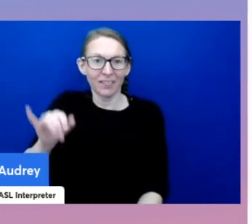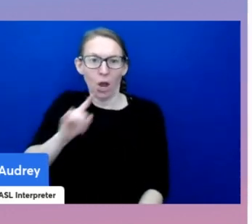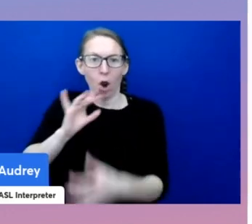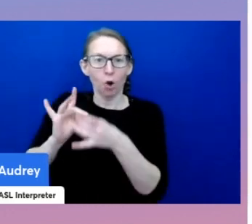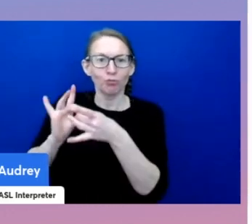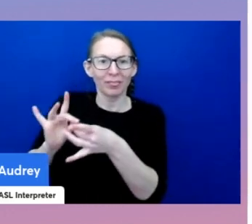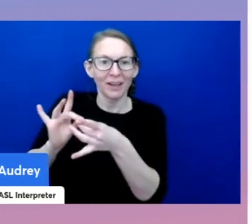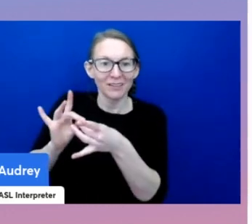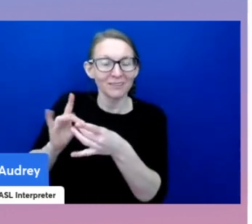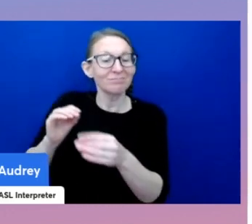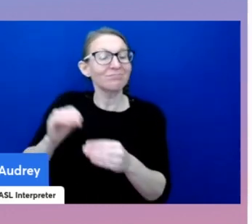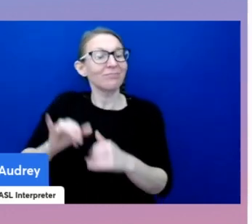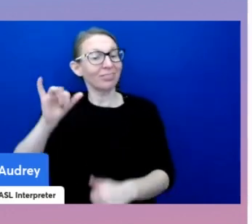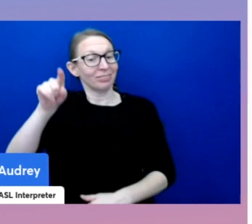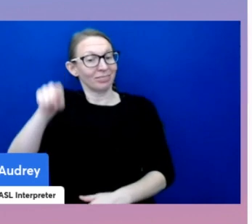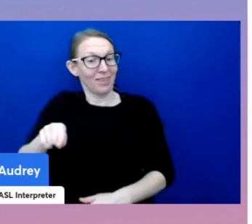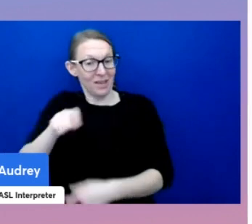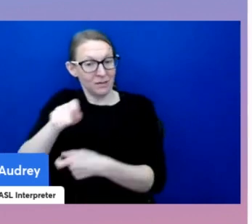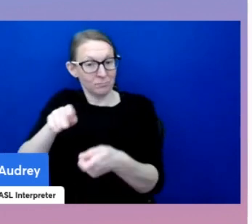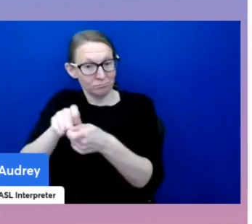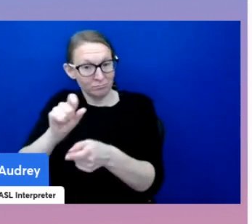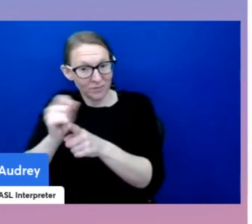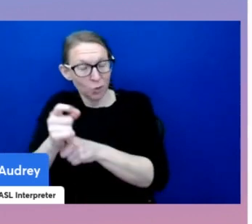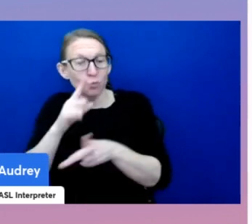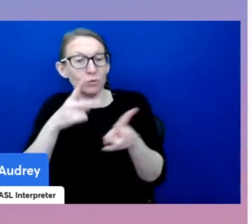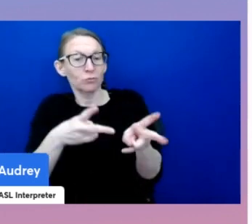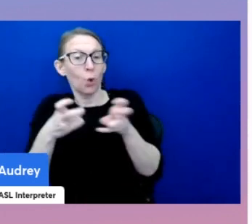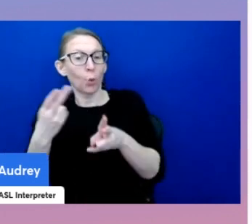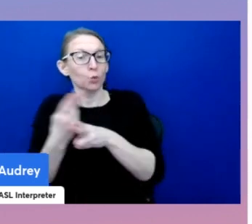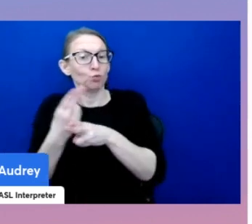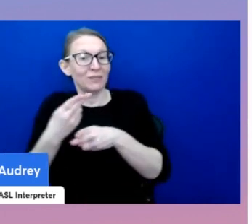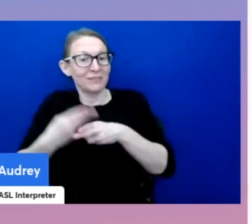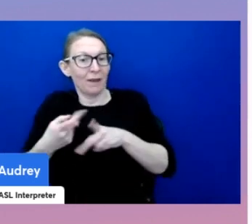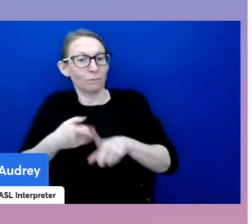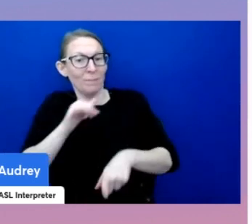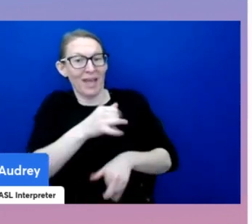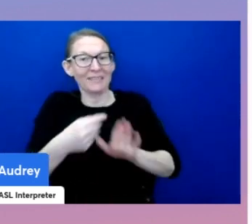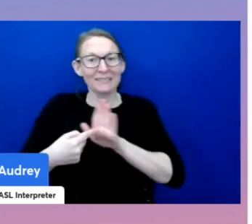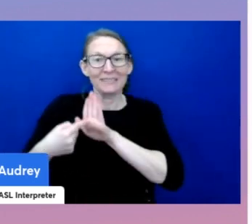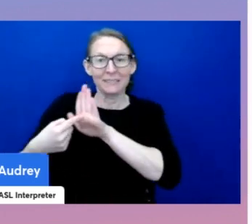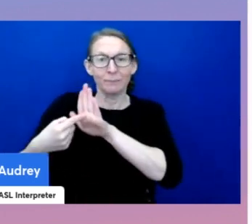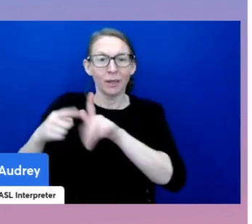In this particular case, we're going to extract the username from this, and we're going to display it to the screen.